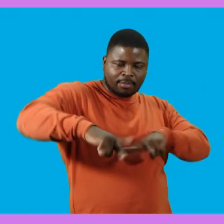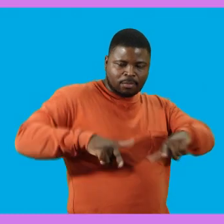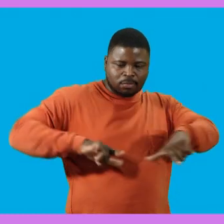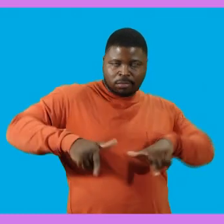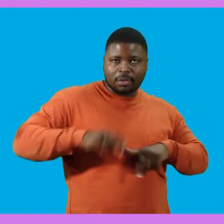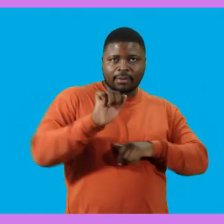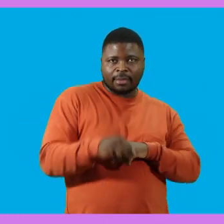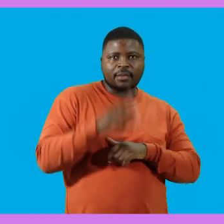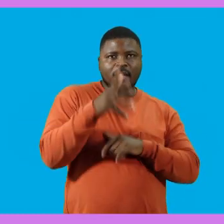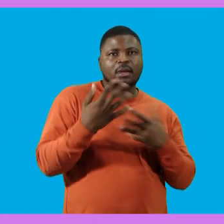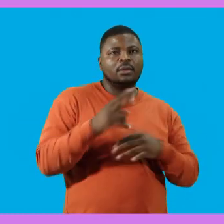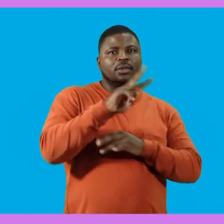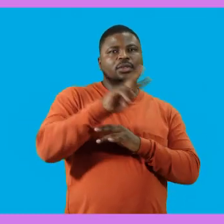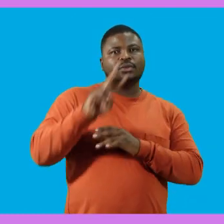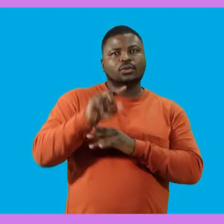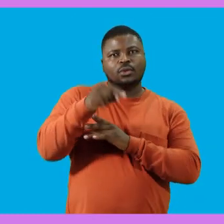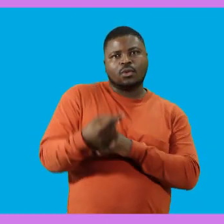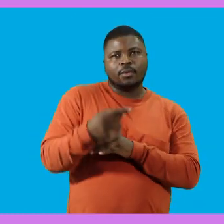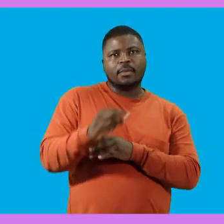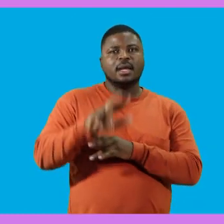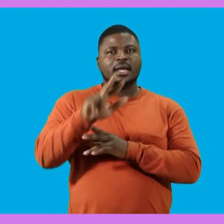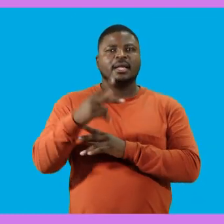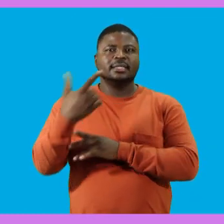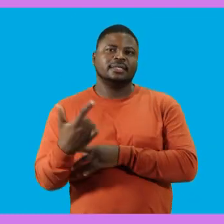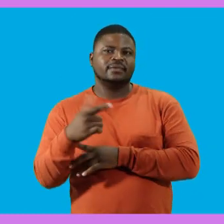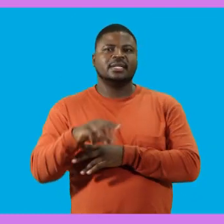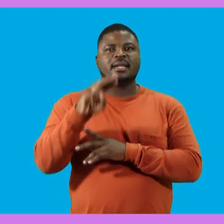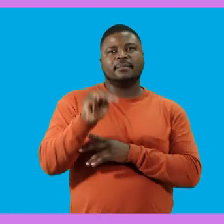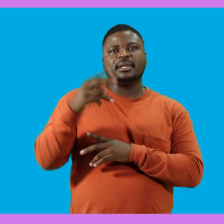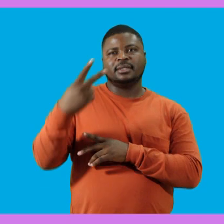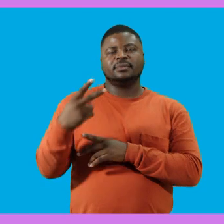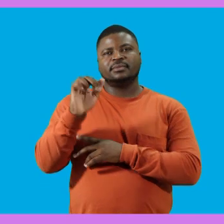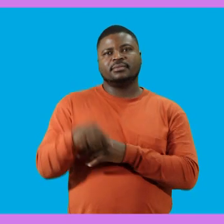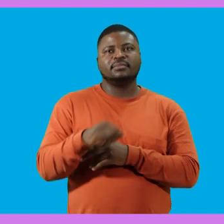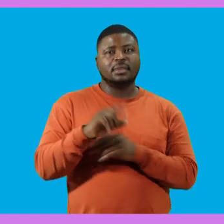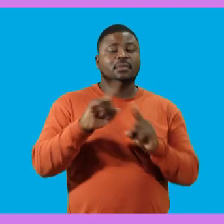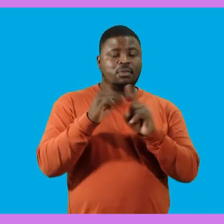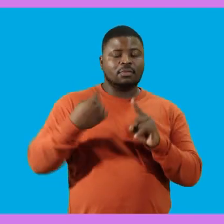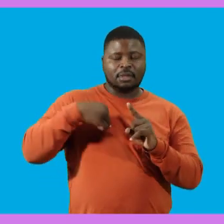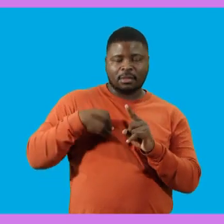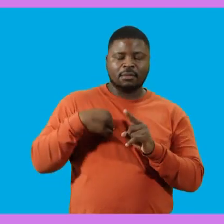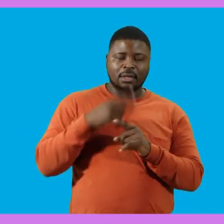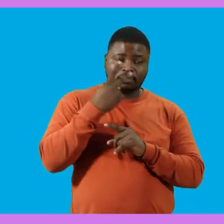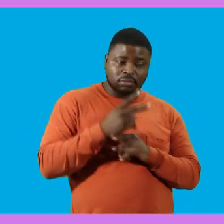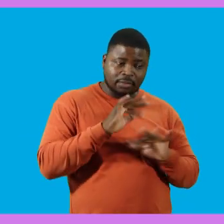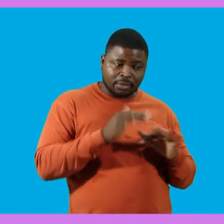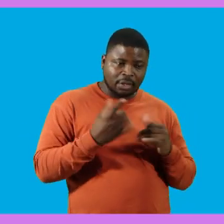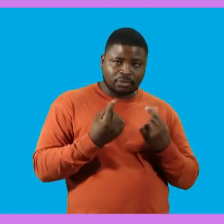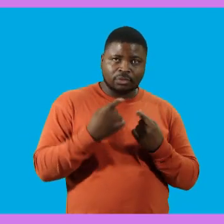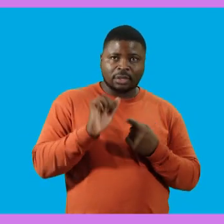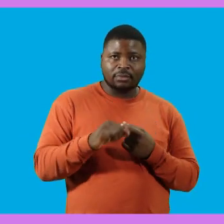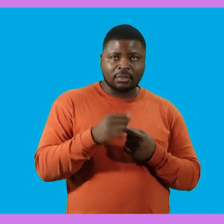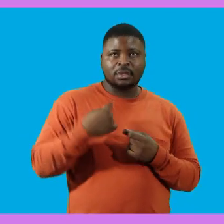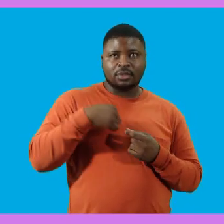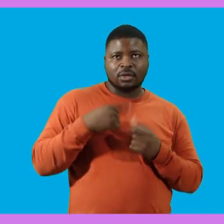22.87 meters squared. Let's just quickly recap. What did we do? We calculated